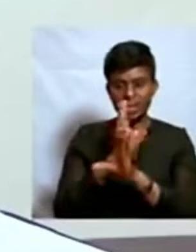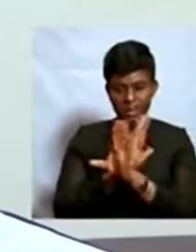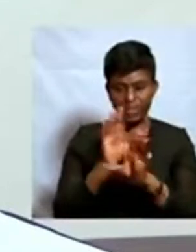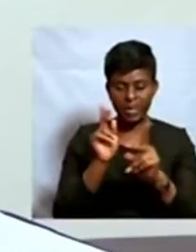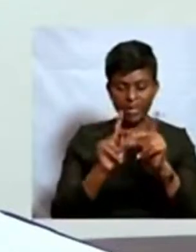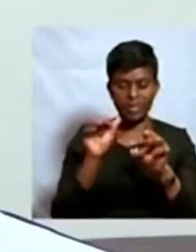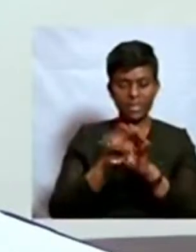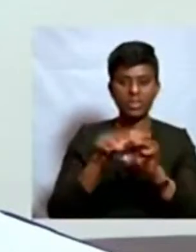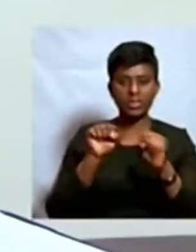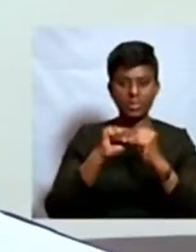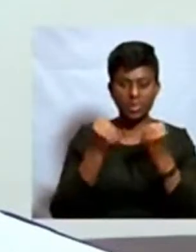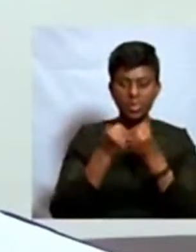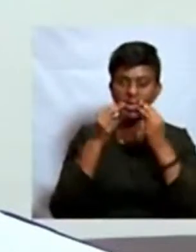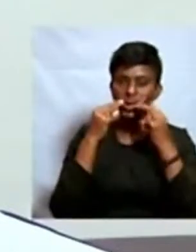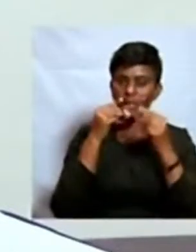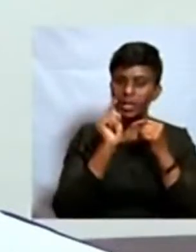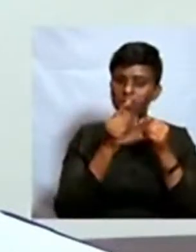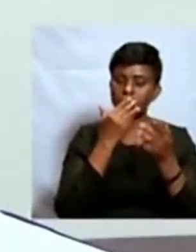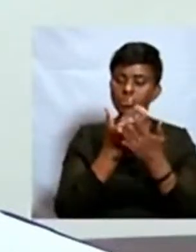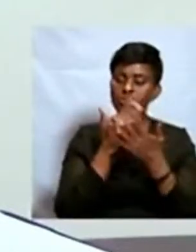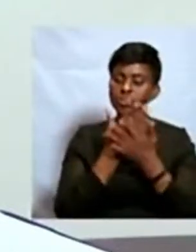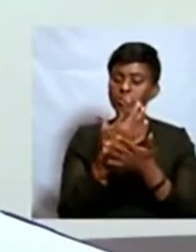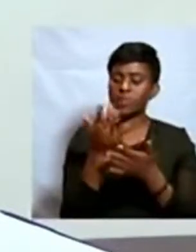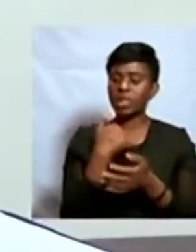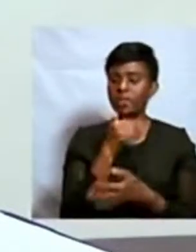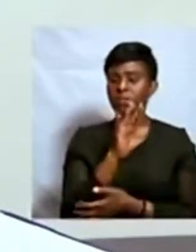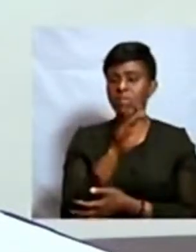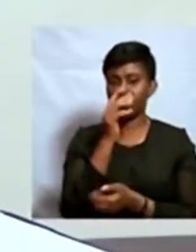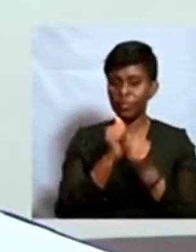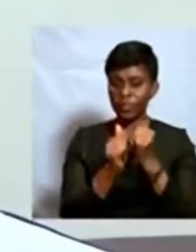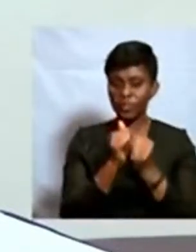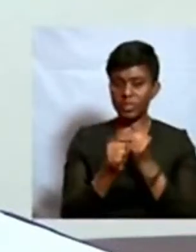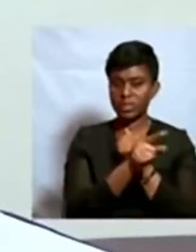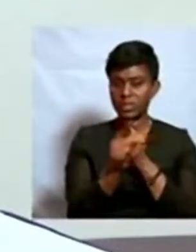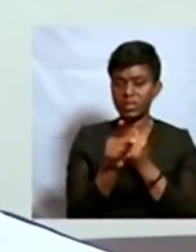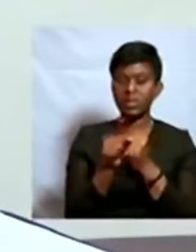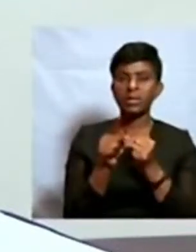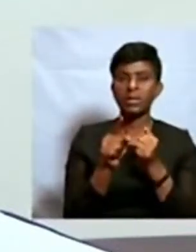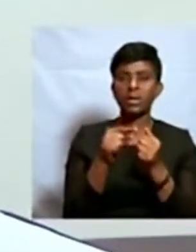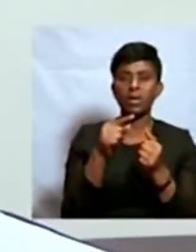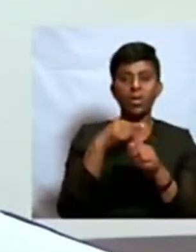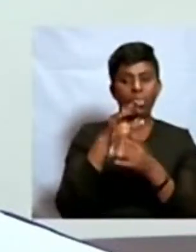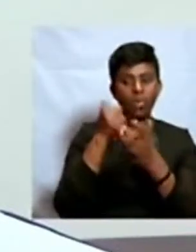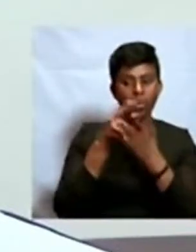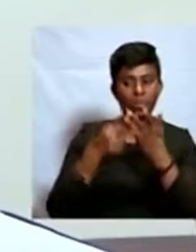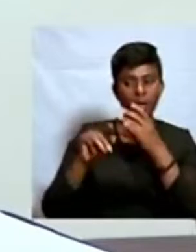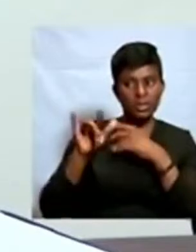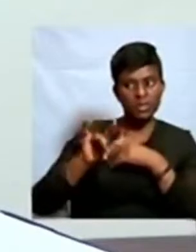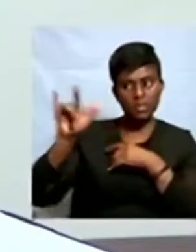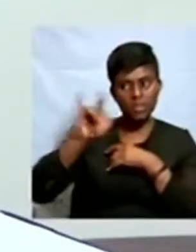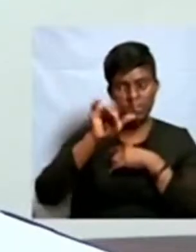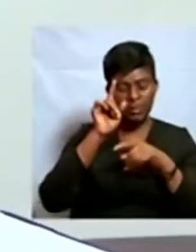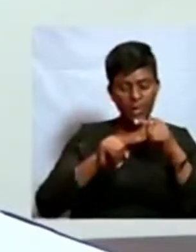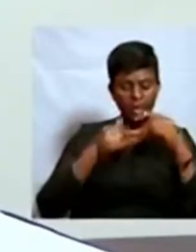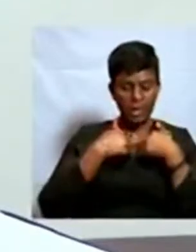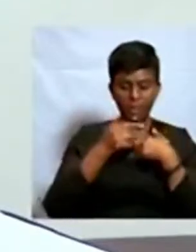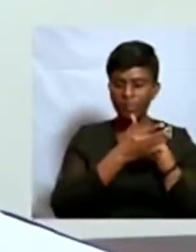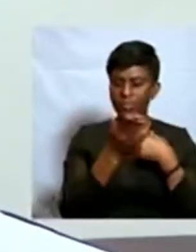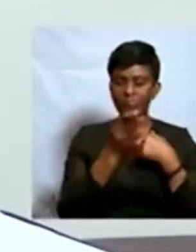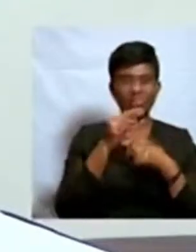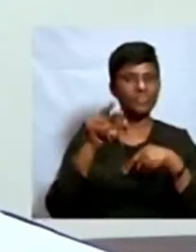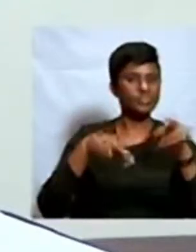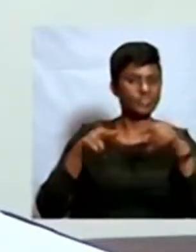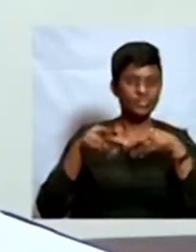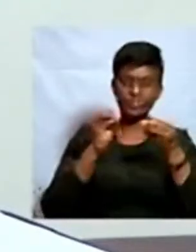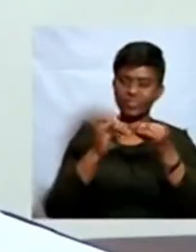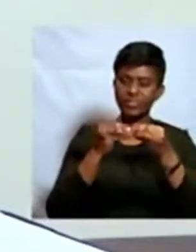on social media. This is a good thing, because most startup airlines cannot have those interline relationships